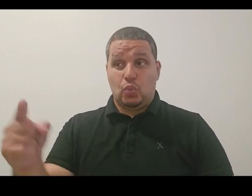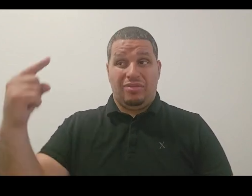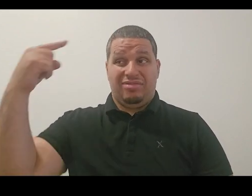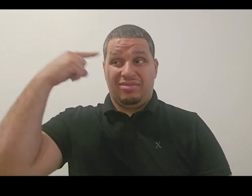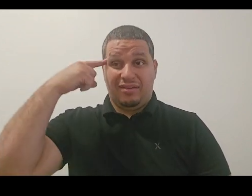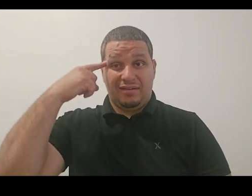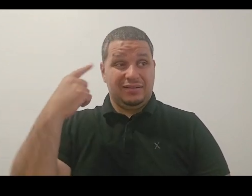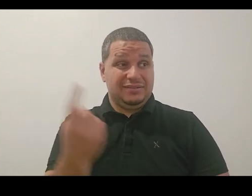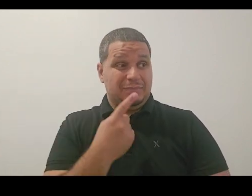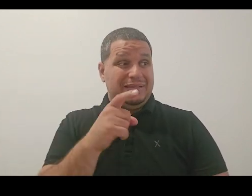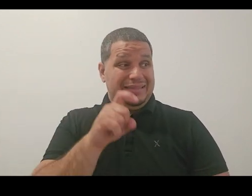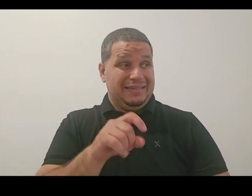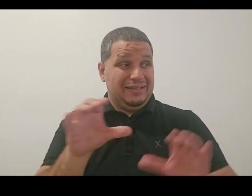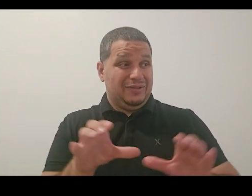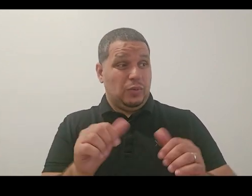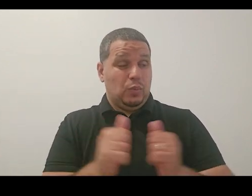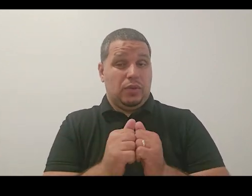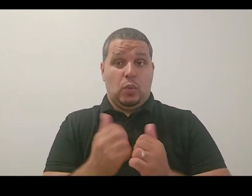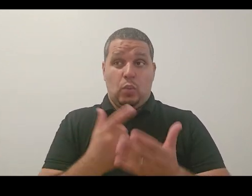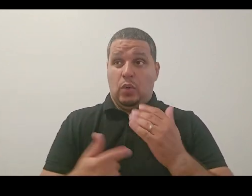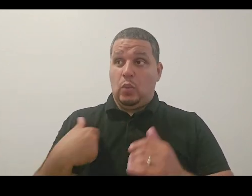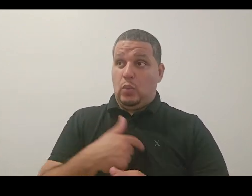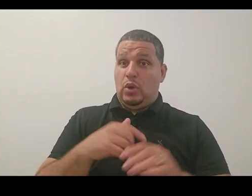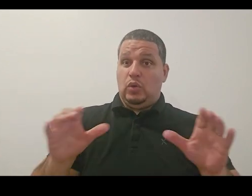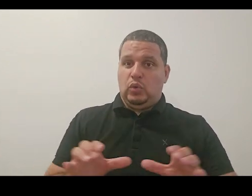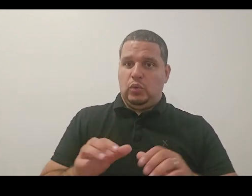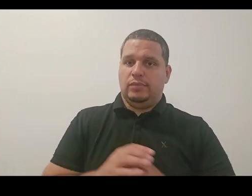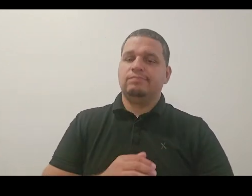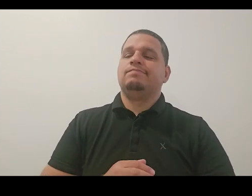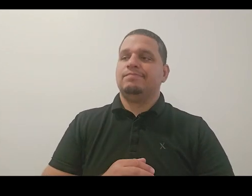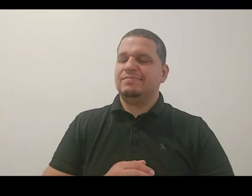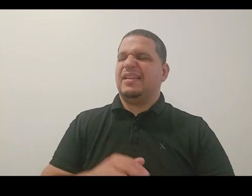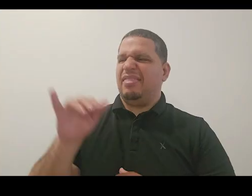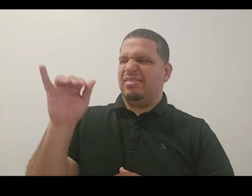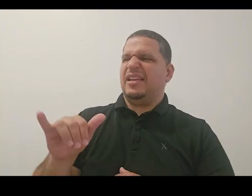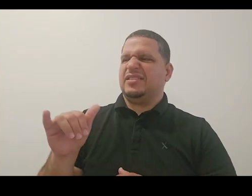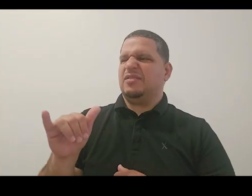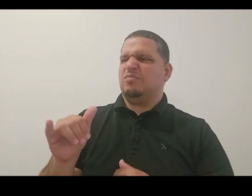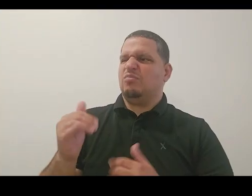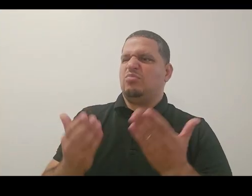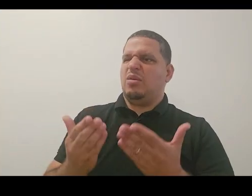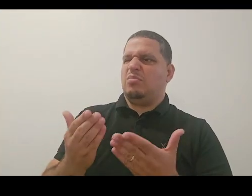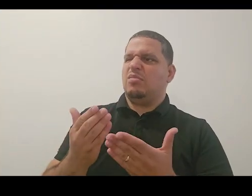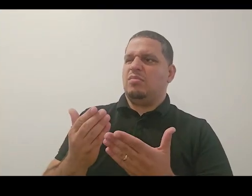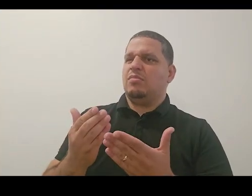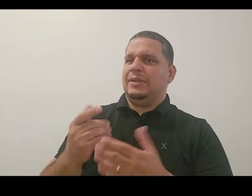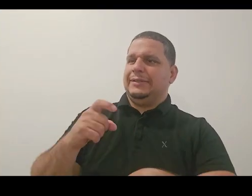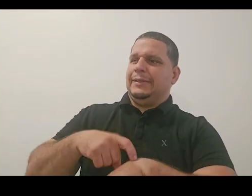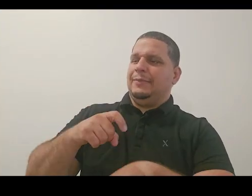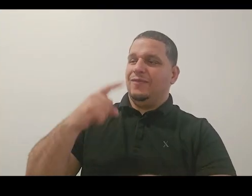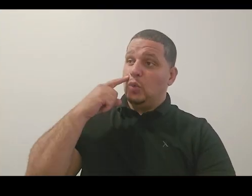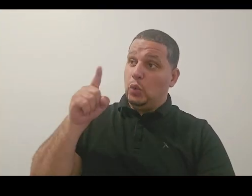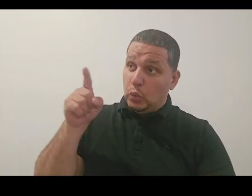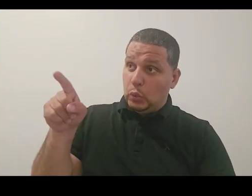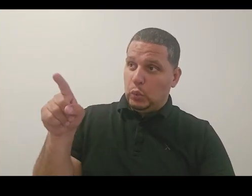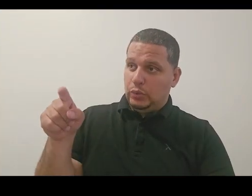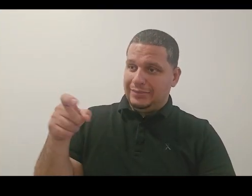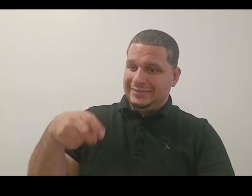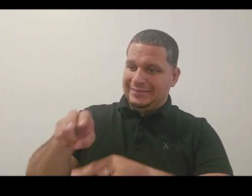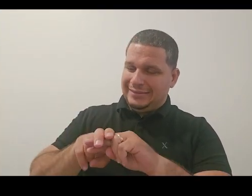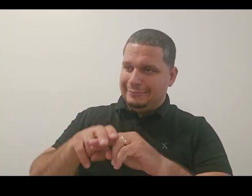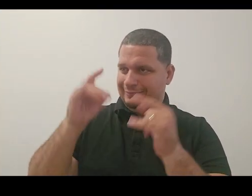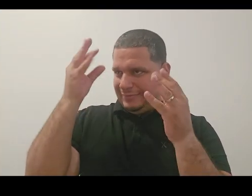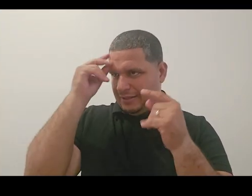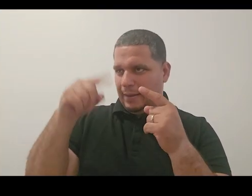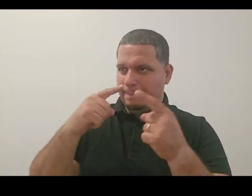And the fact that you think something needs to be done about whatever we're doing is probably cause for